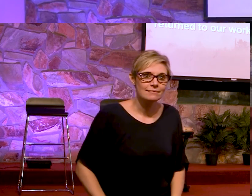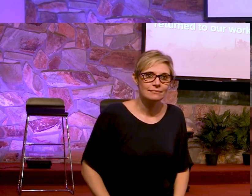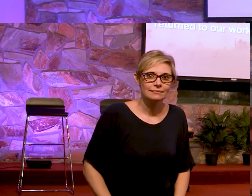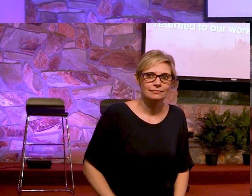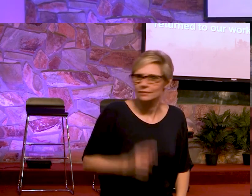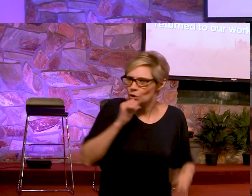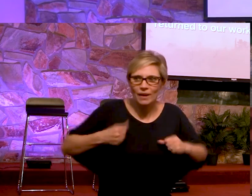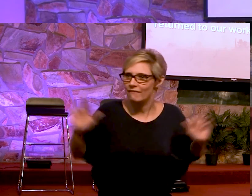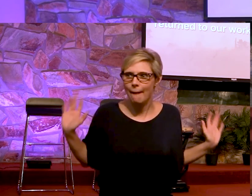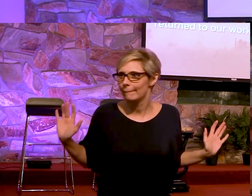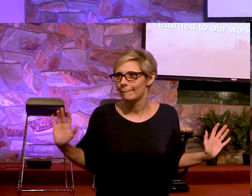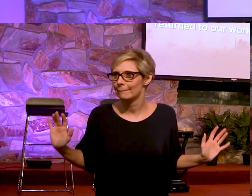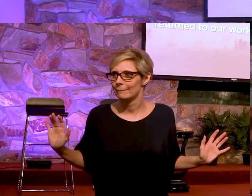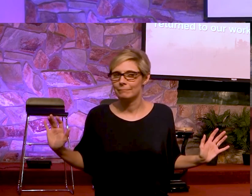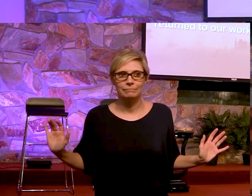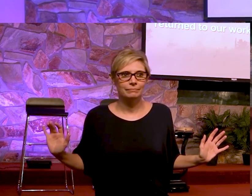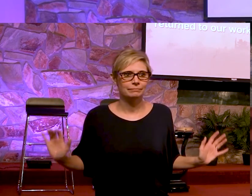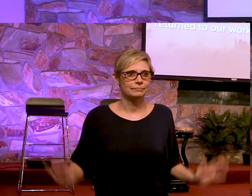not going to give up.